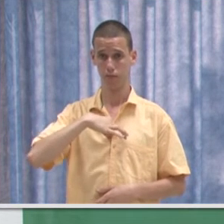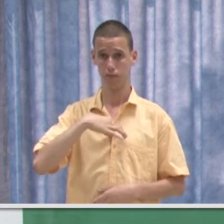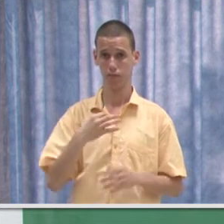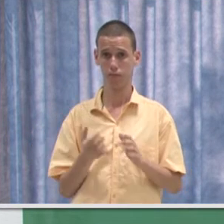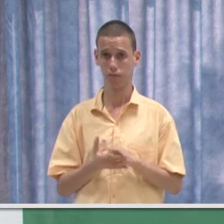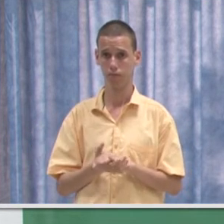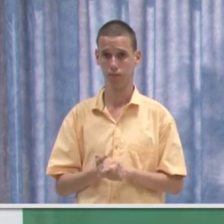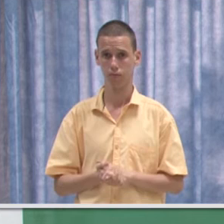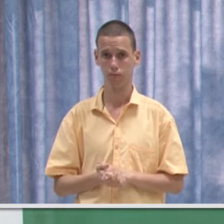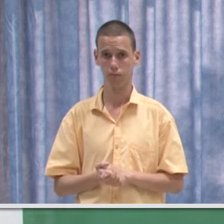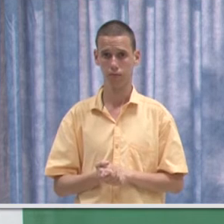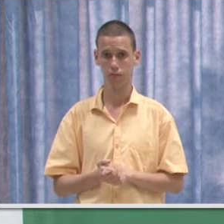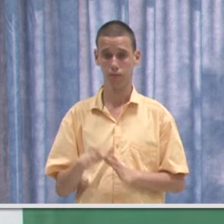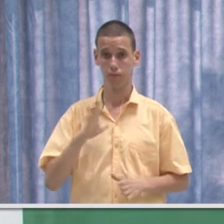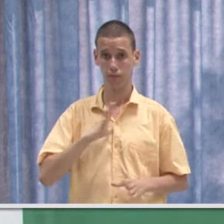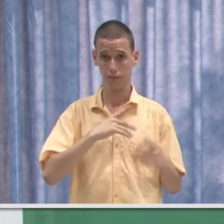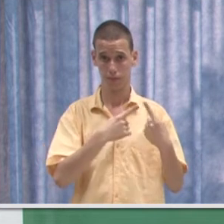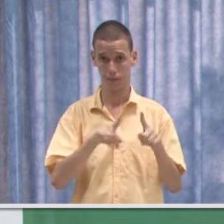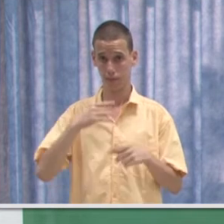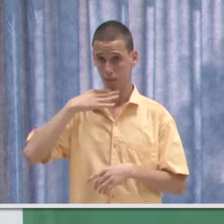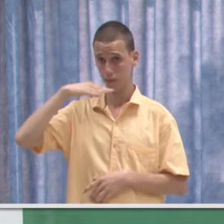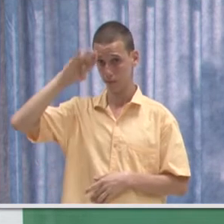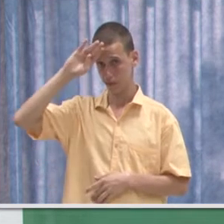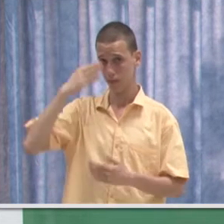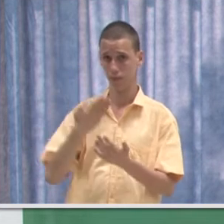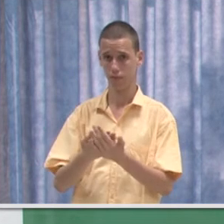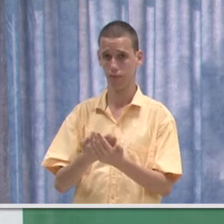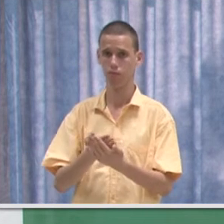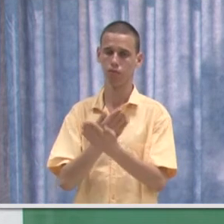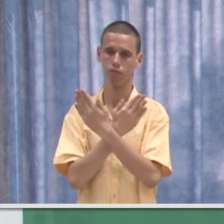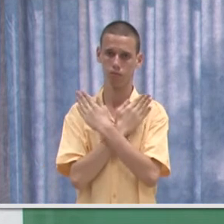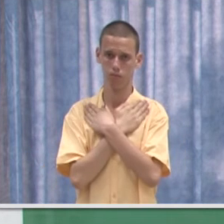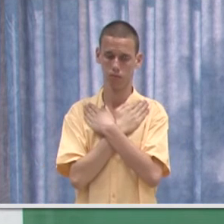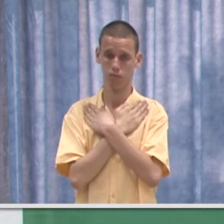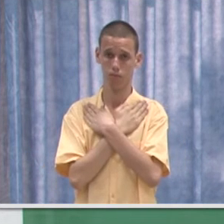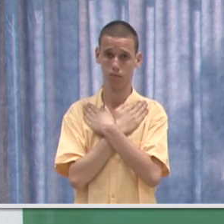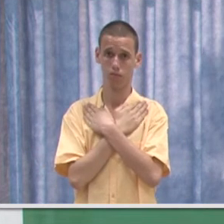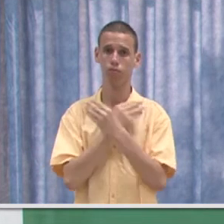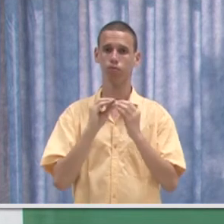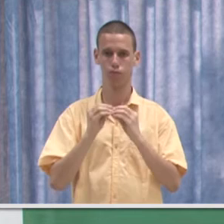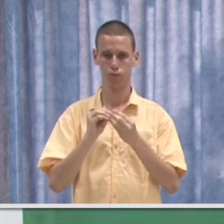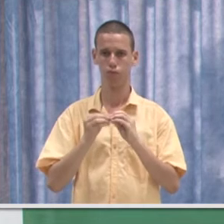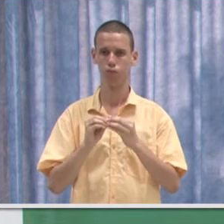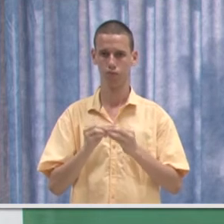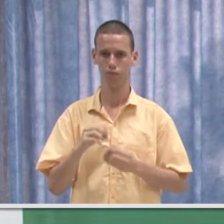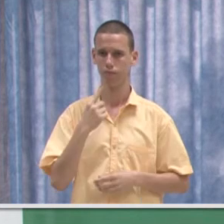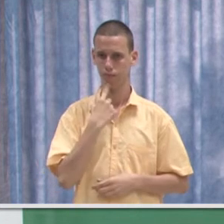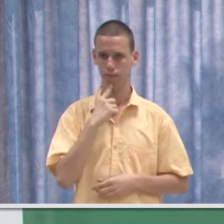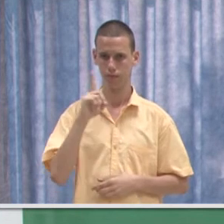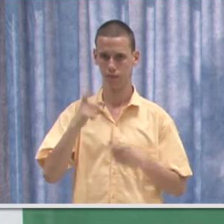condition, can be deadly. The side effect with people who have certain cardiac condition can be quite